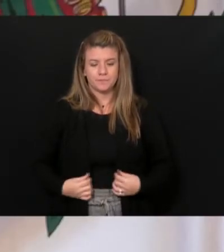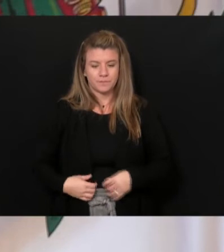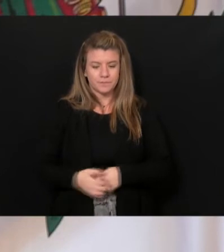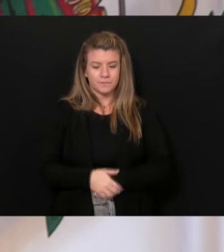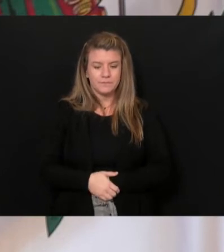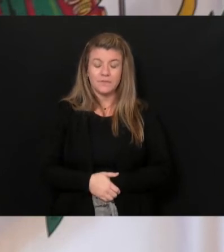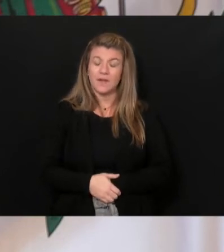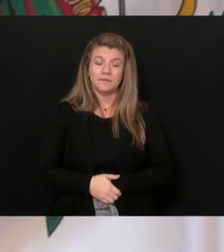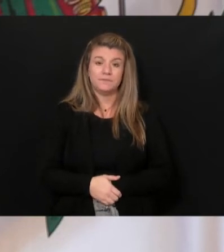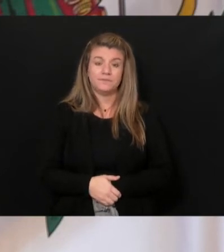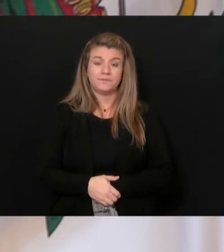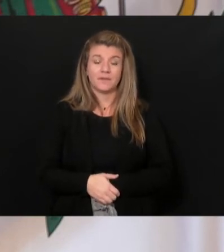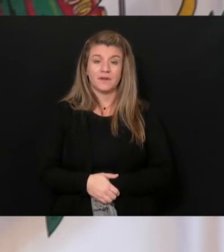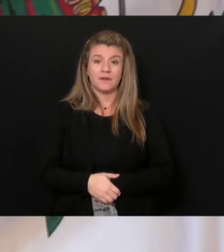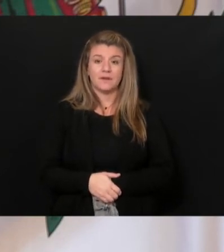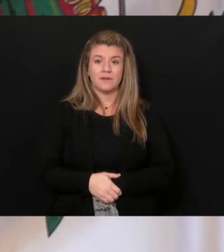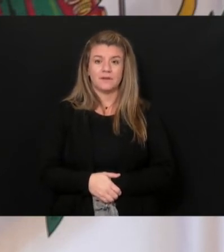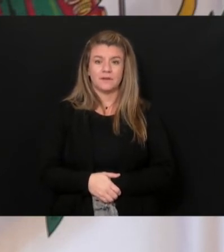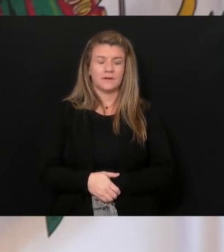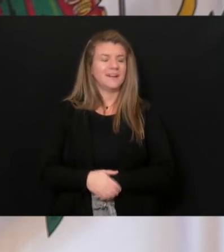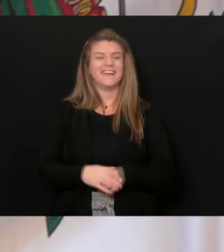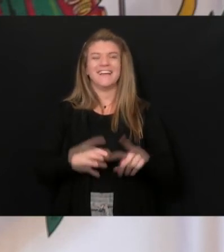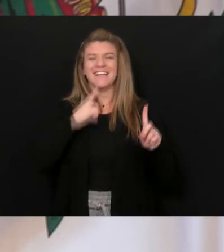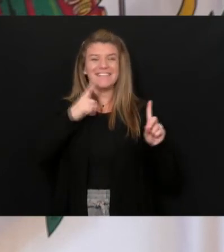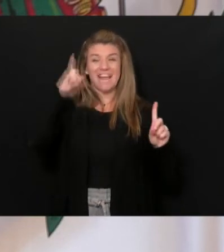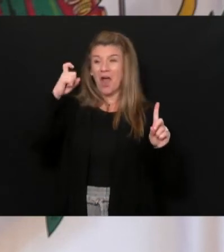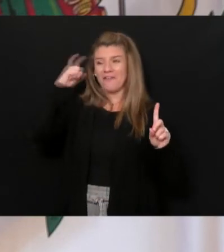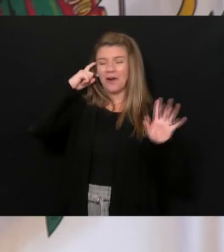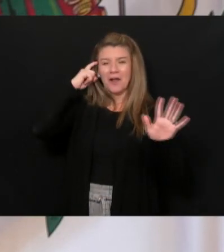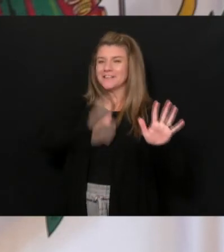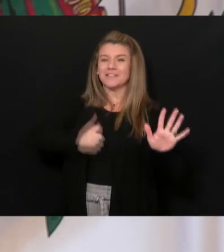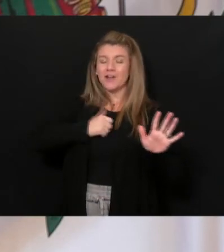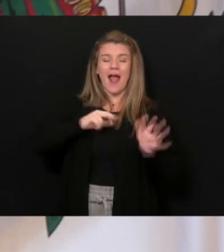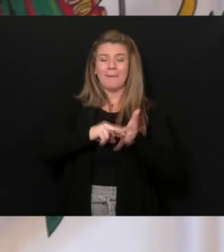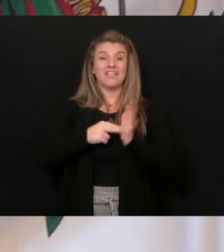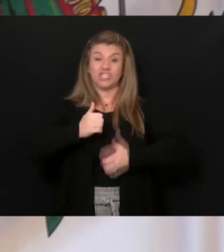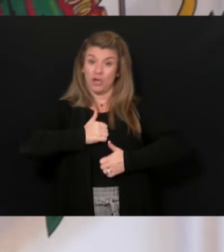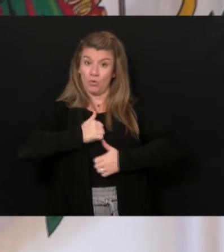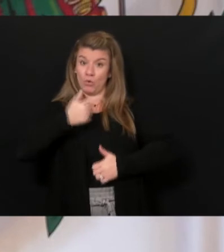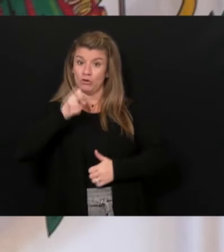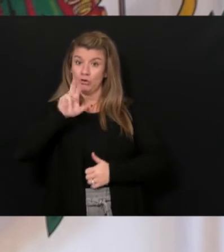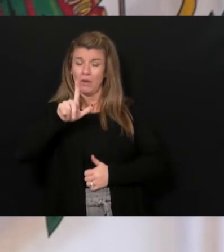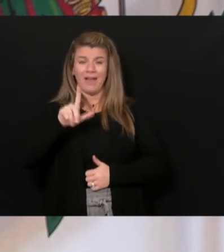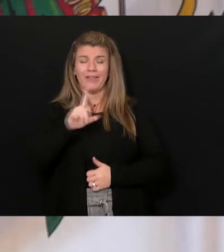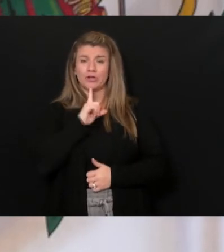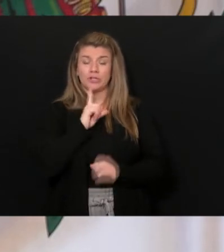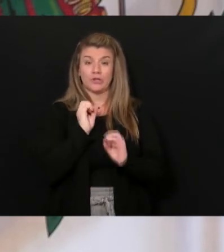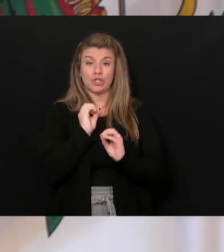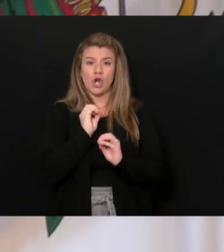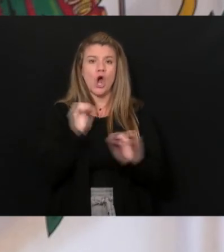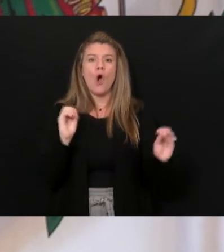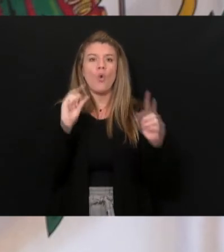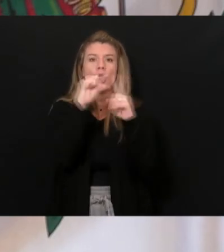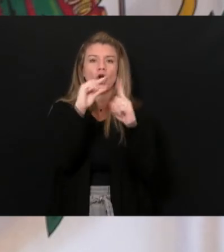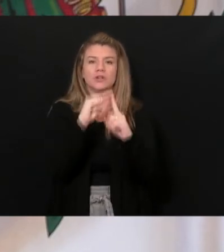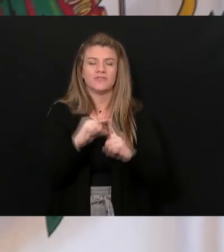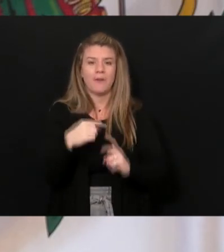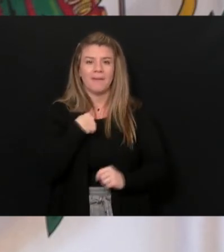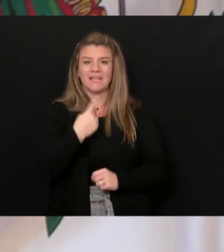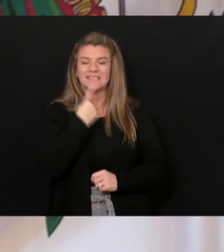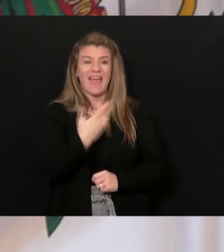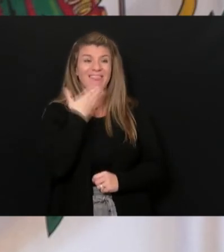Well, Governor, I'm sorry, General. I can't. No way I can thank you enough. You